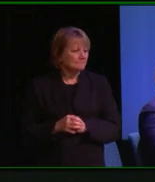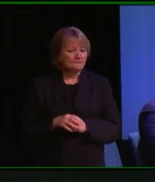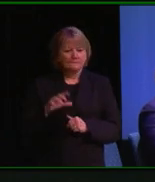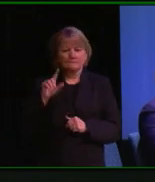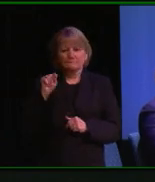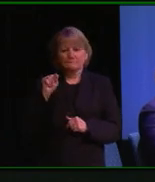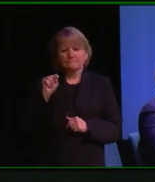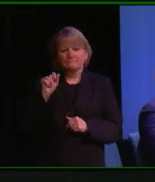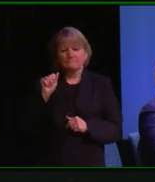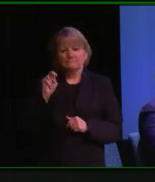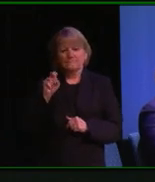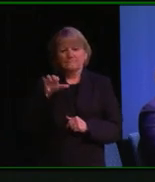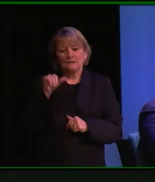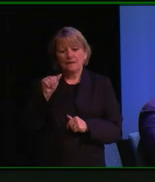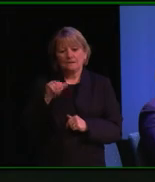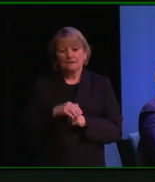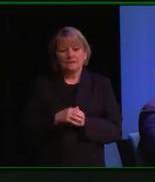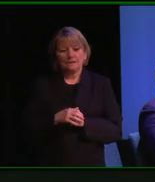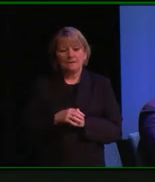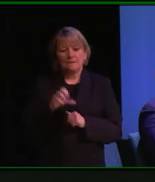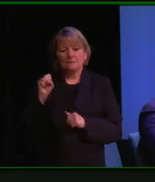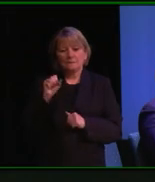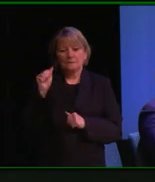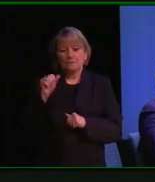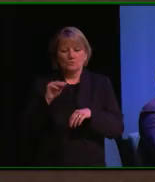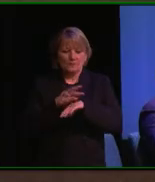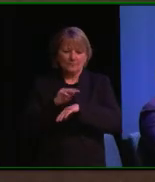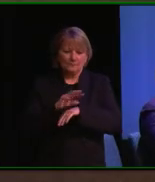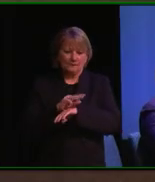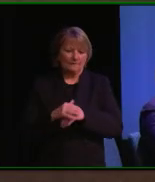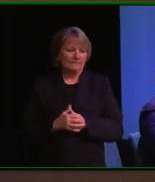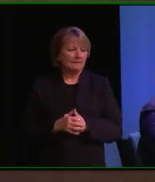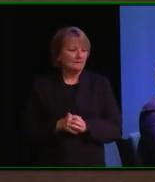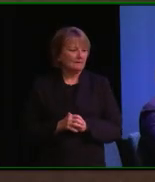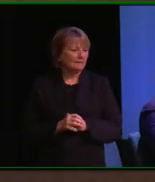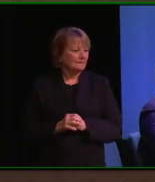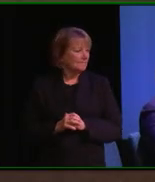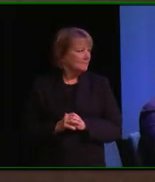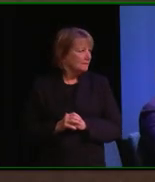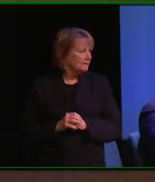Tanya Ann Latalippi, Substance Abuse Counseling.